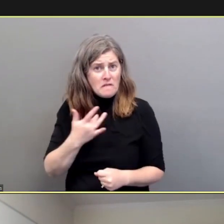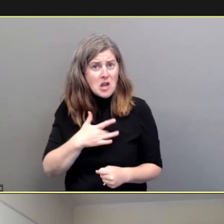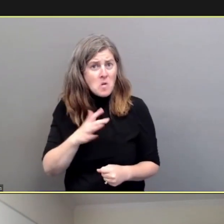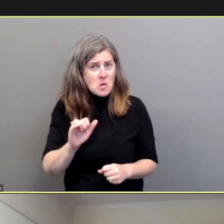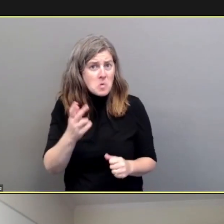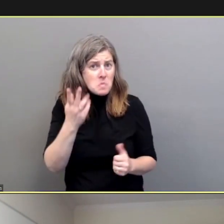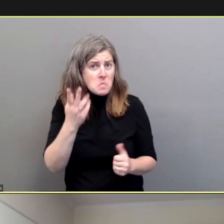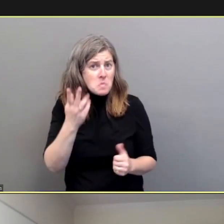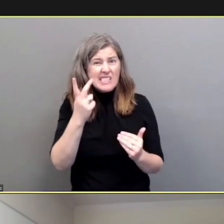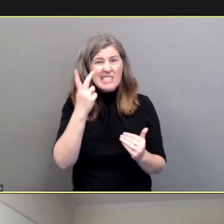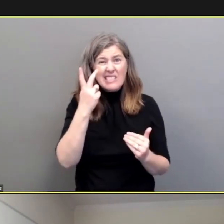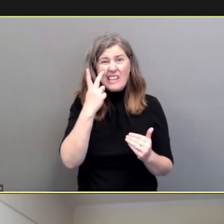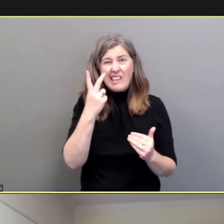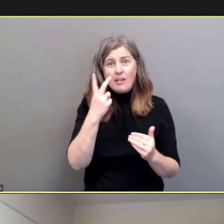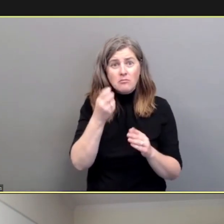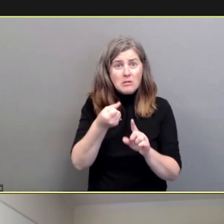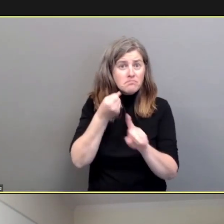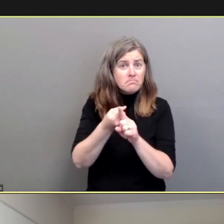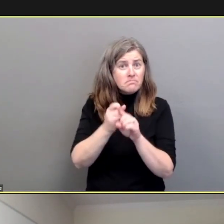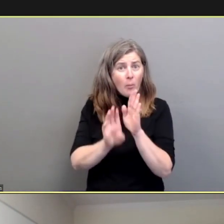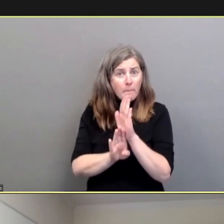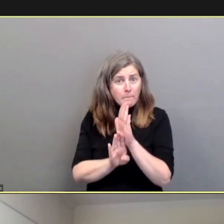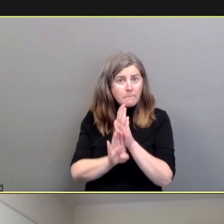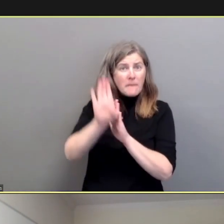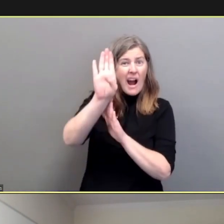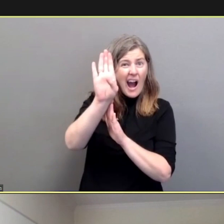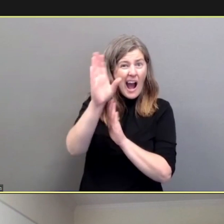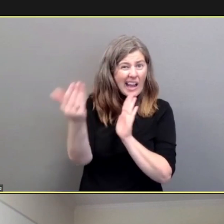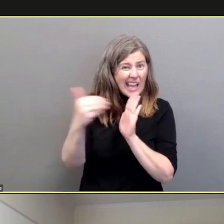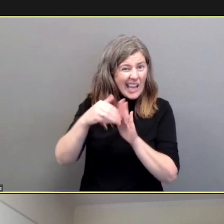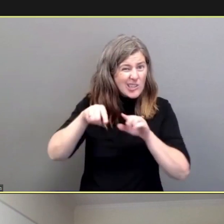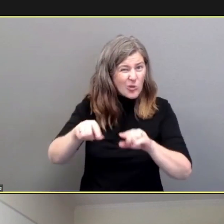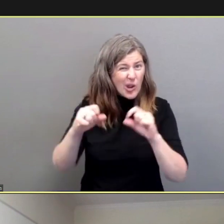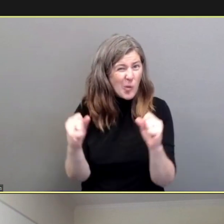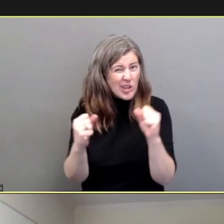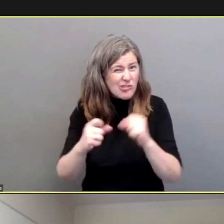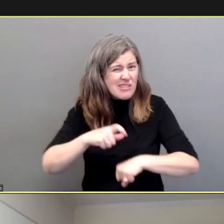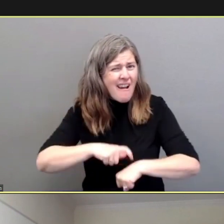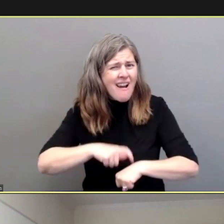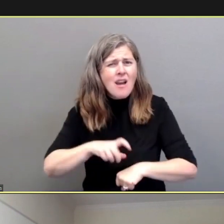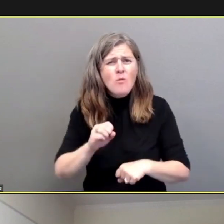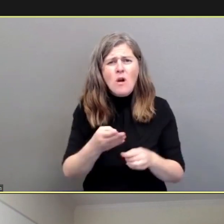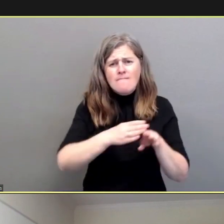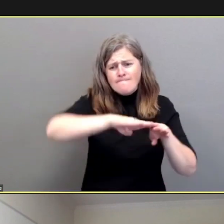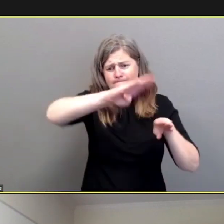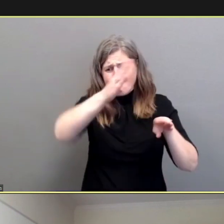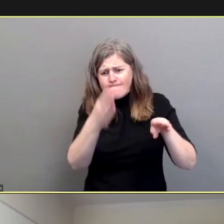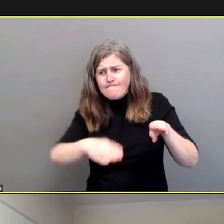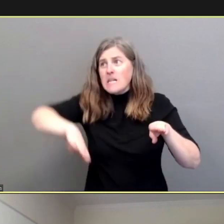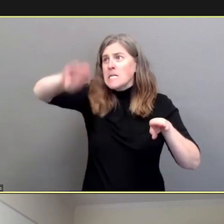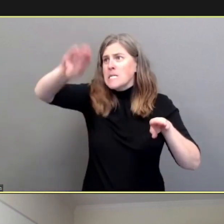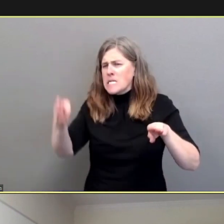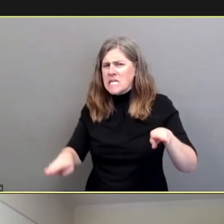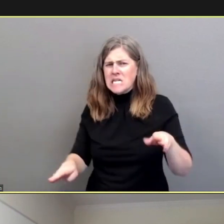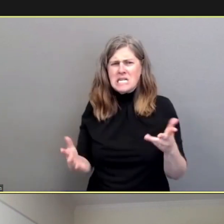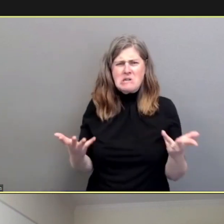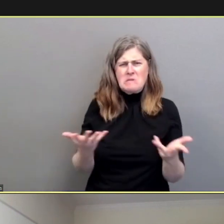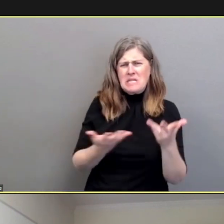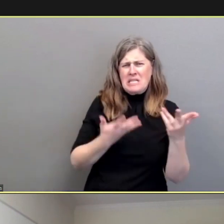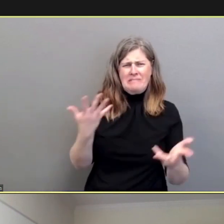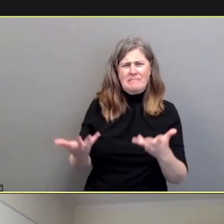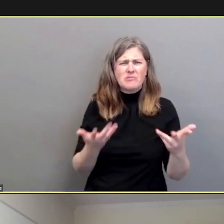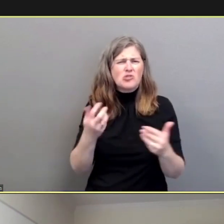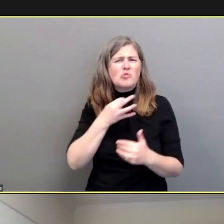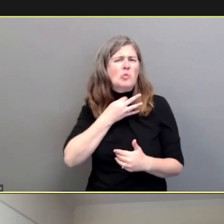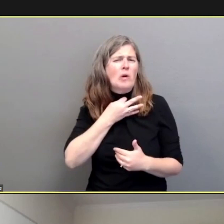see another surge in the winter, or do you think? I guess it's kind of open to interpretation, but I'm just